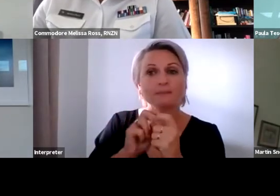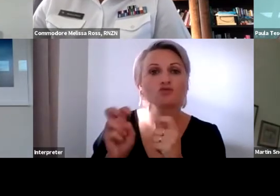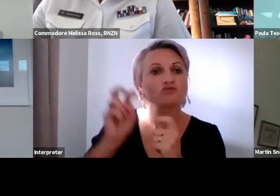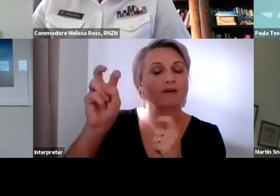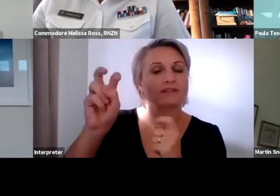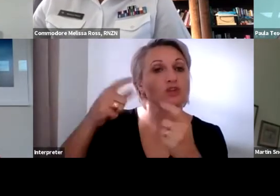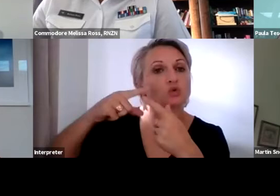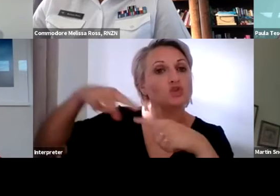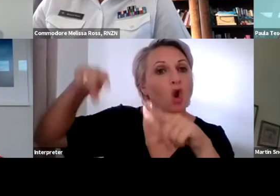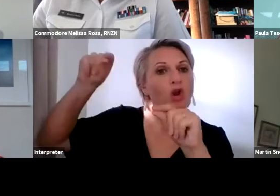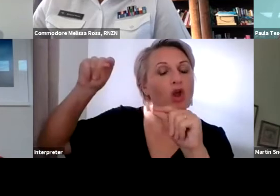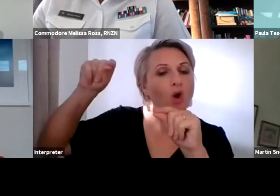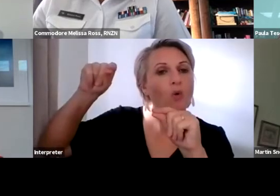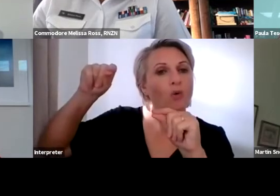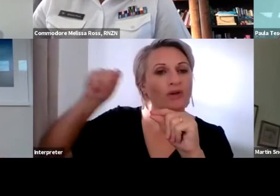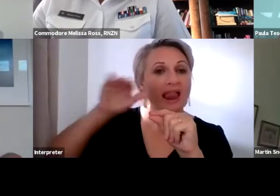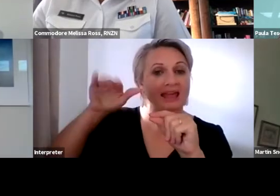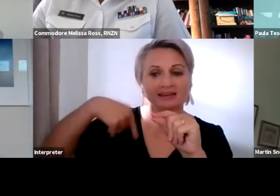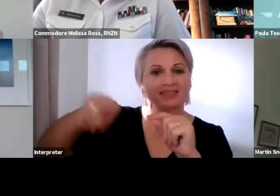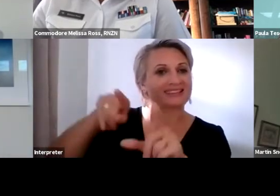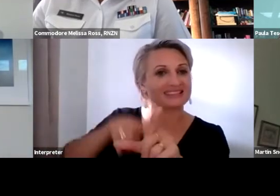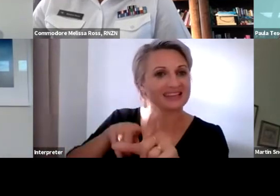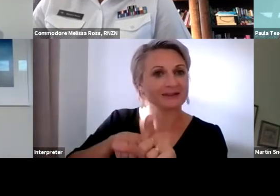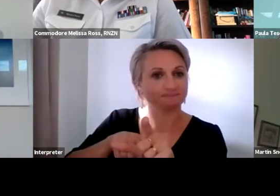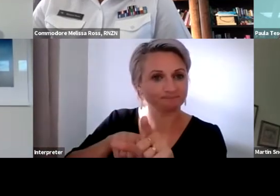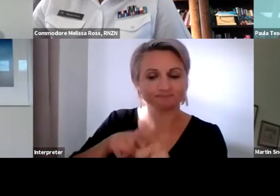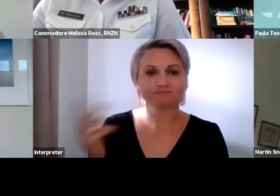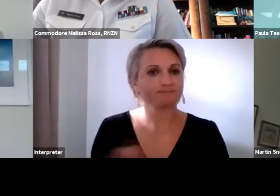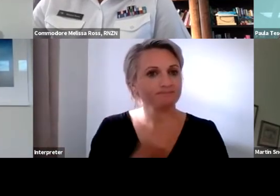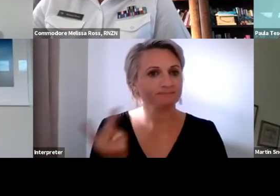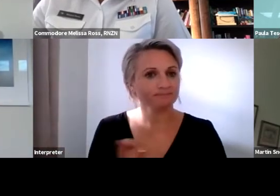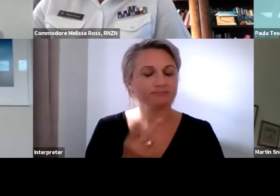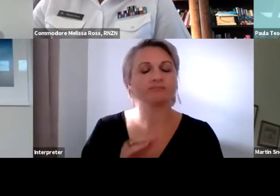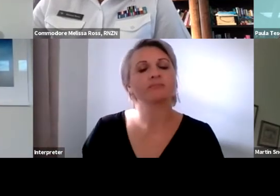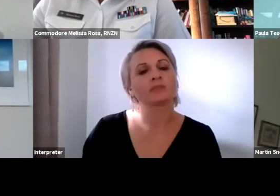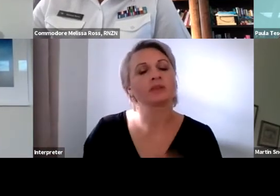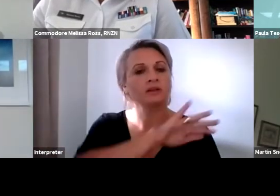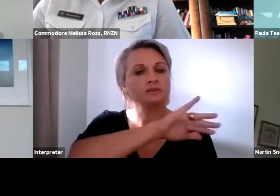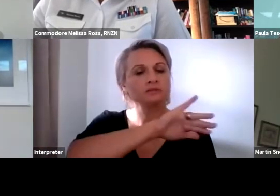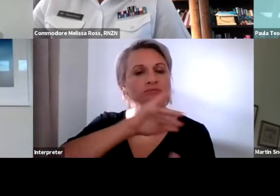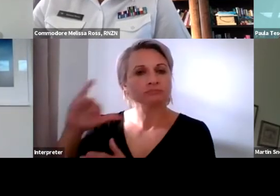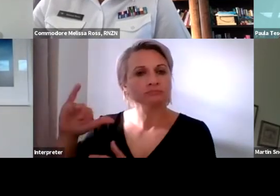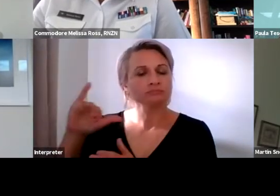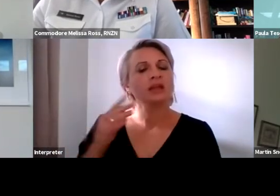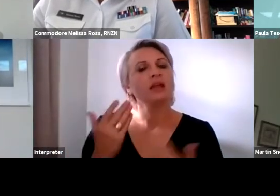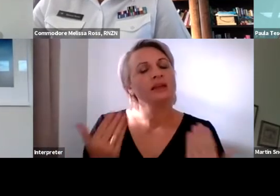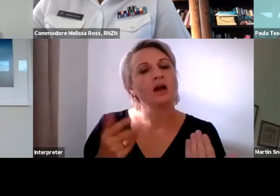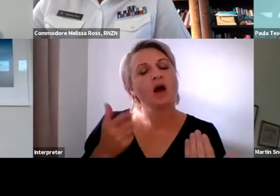context about disability in New Zealand. So 24% of our population are